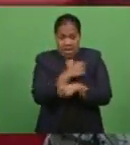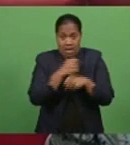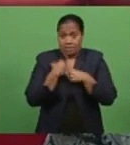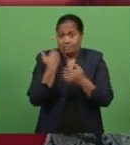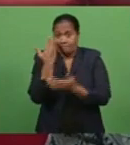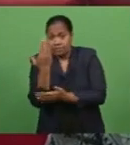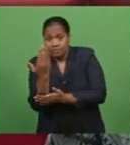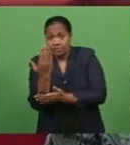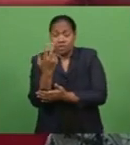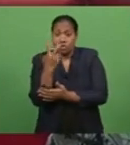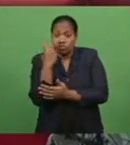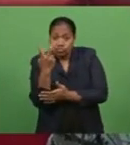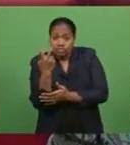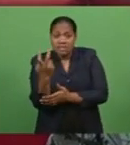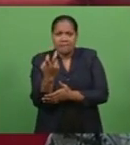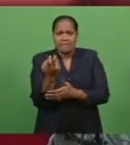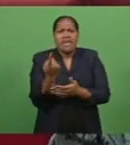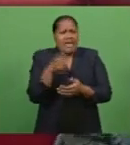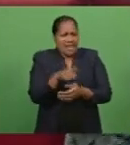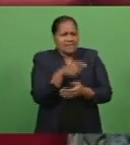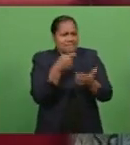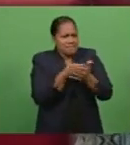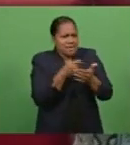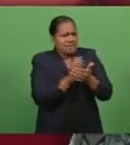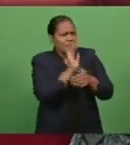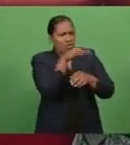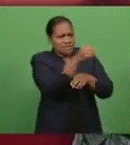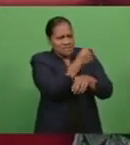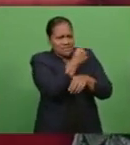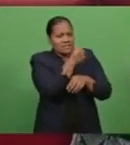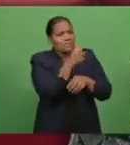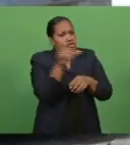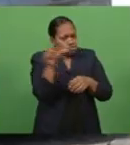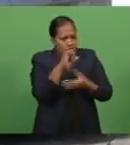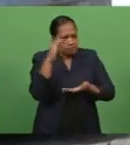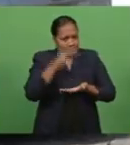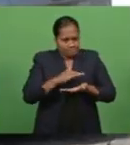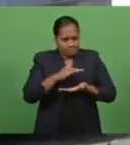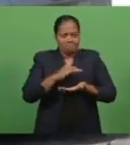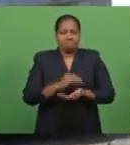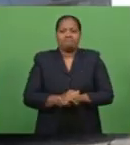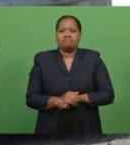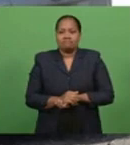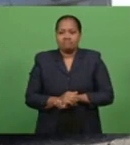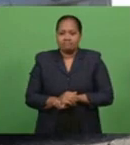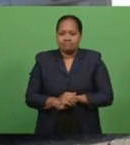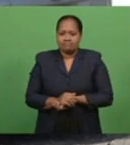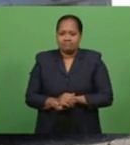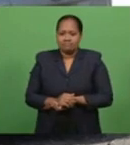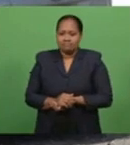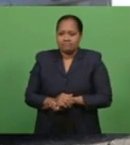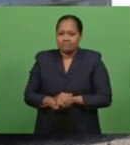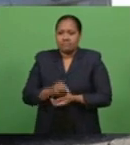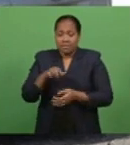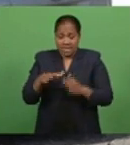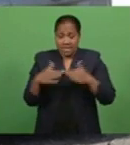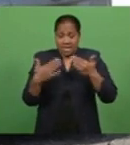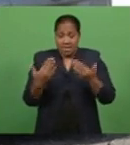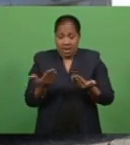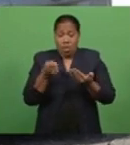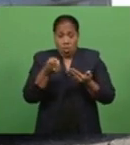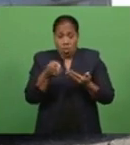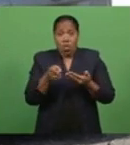on remittance has to be reduced, and we have to diversify our economy. Outgoing Minister for Trade and Tourism, Premila